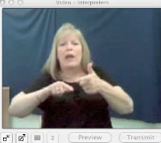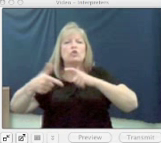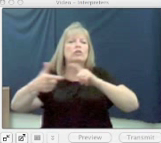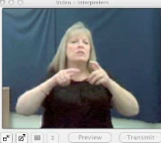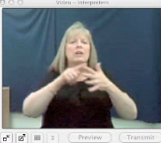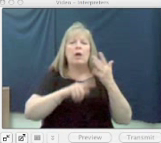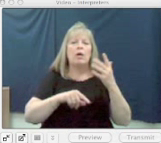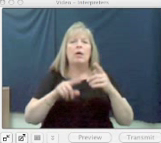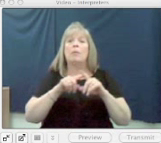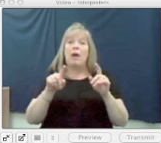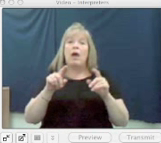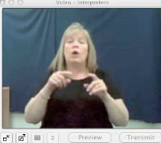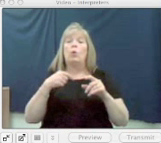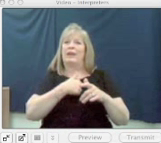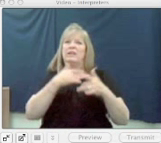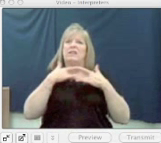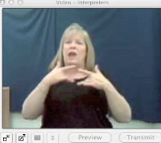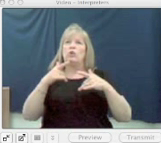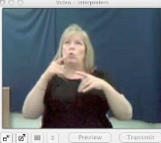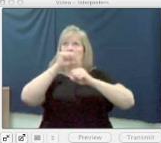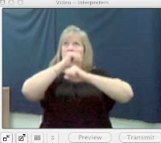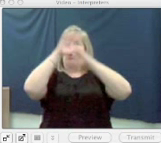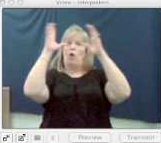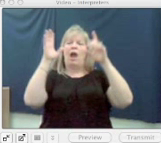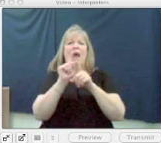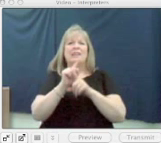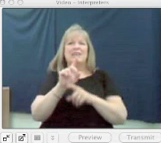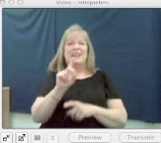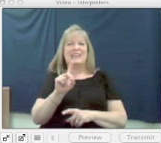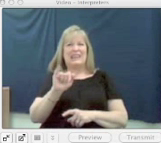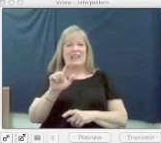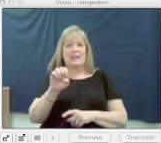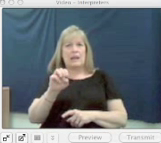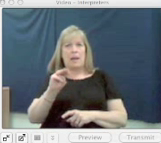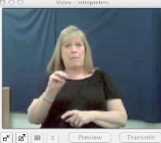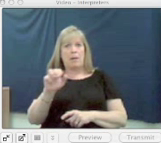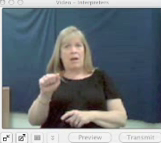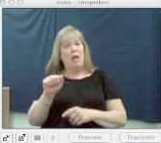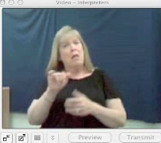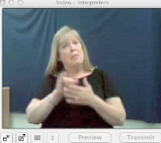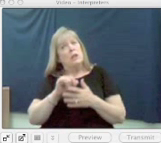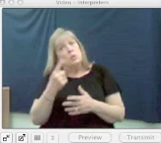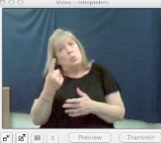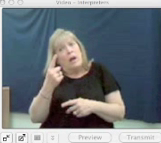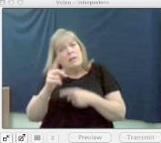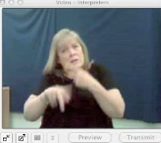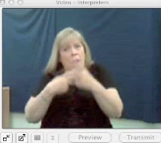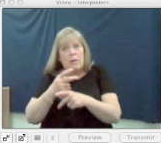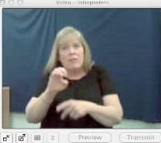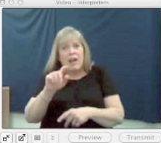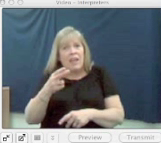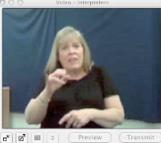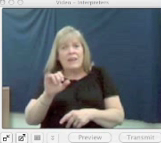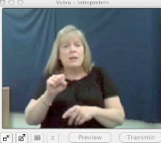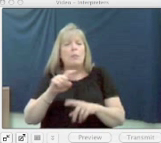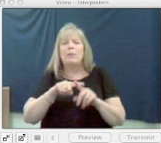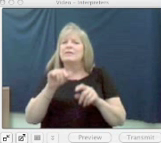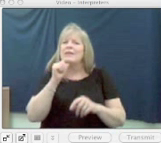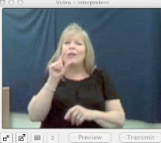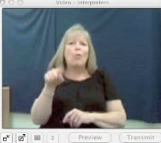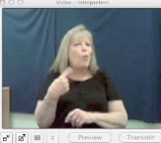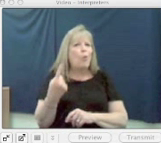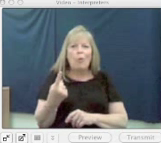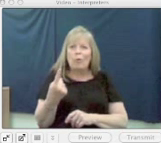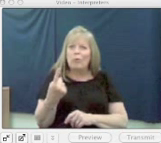but as dilemmas. And certainly that's a certain kind of ethics. It's just not the only kind of ethics. If we were a practice profession, we'd have to